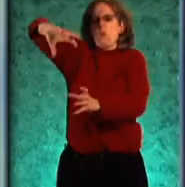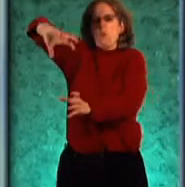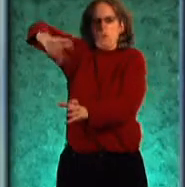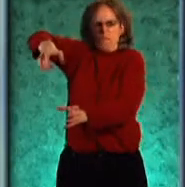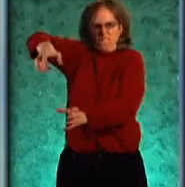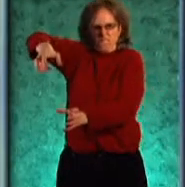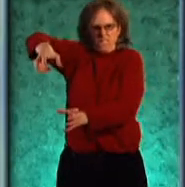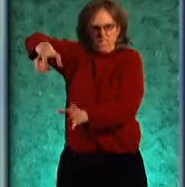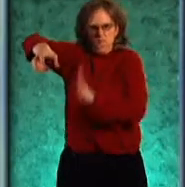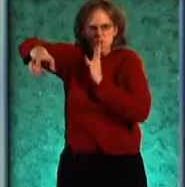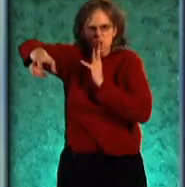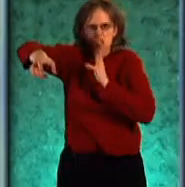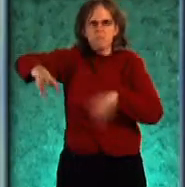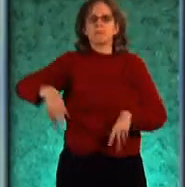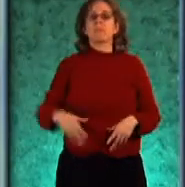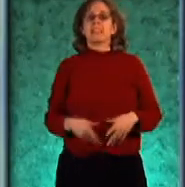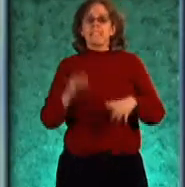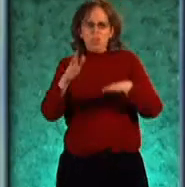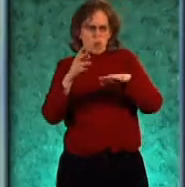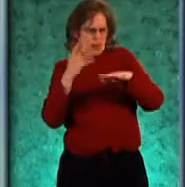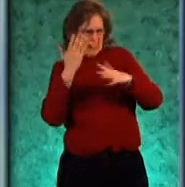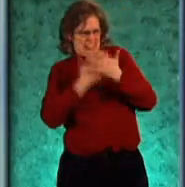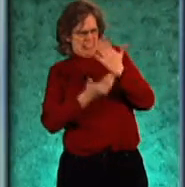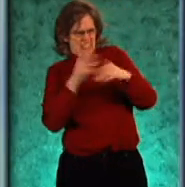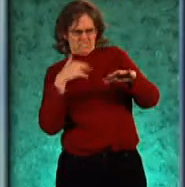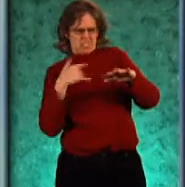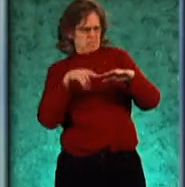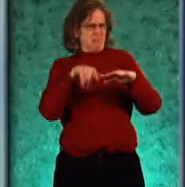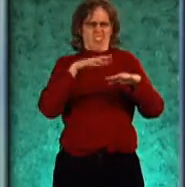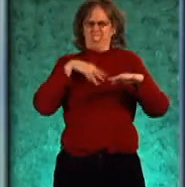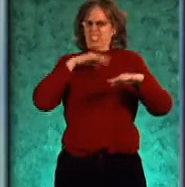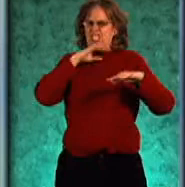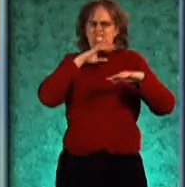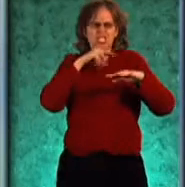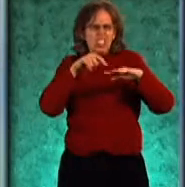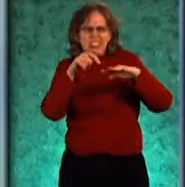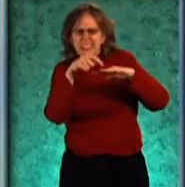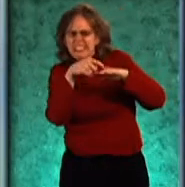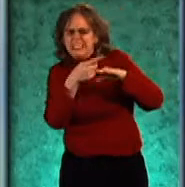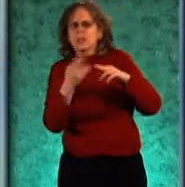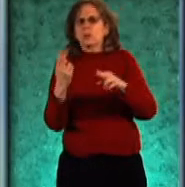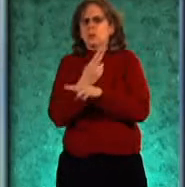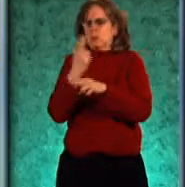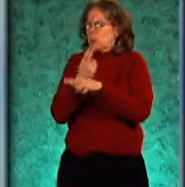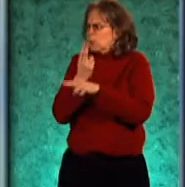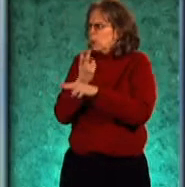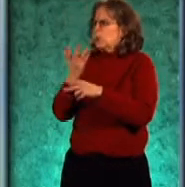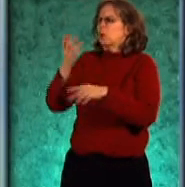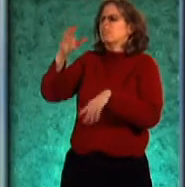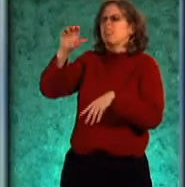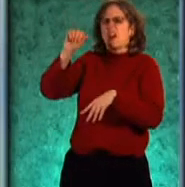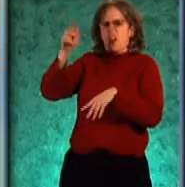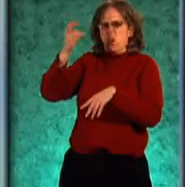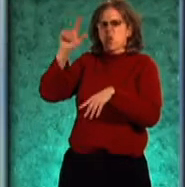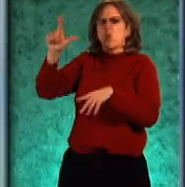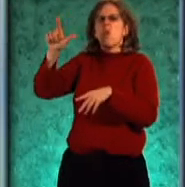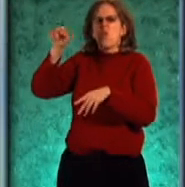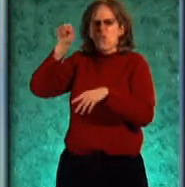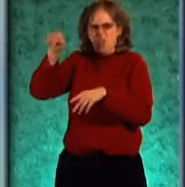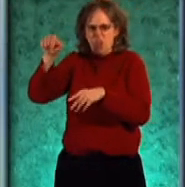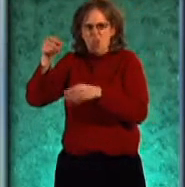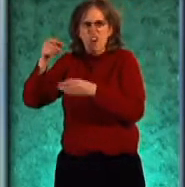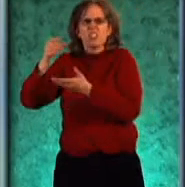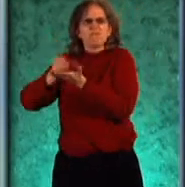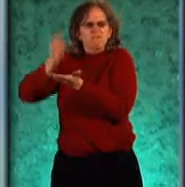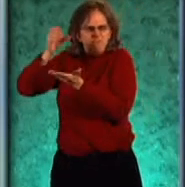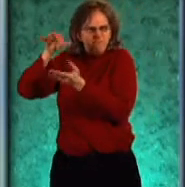faucet. If your hands are not visibly dirty or if soap and water are not available, use an alcohol-based hand